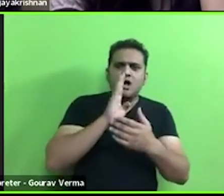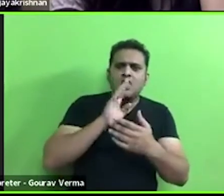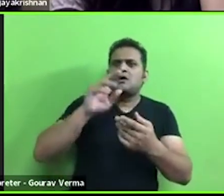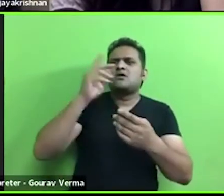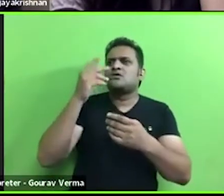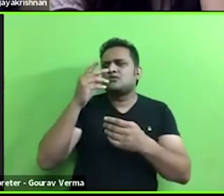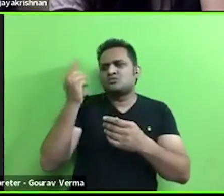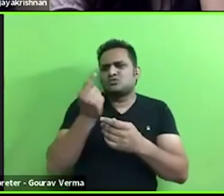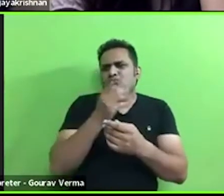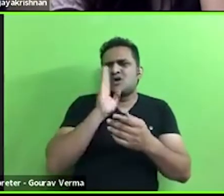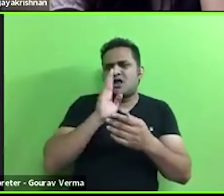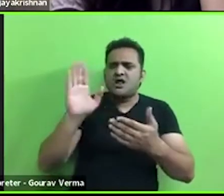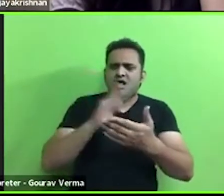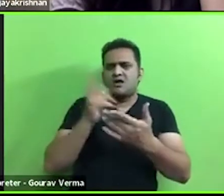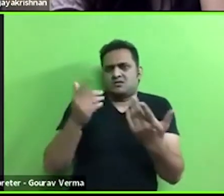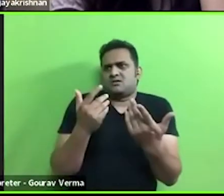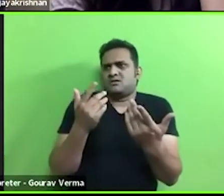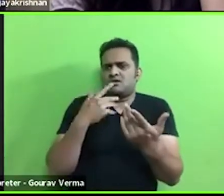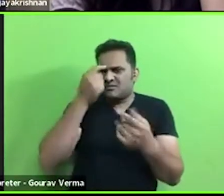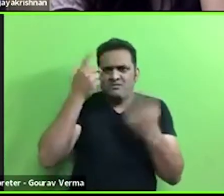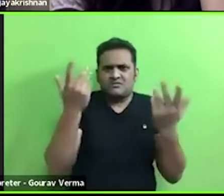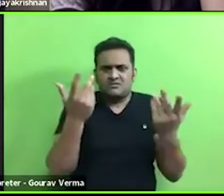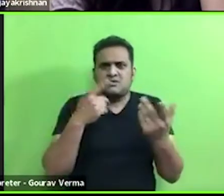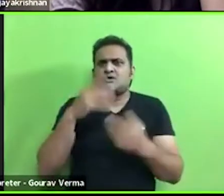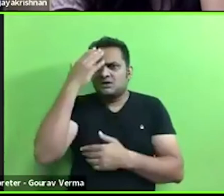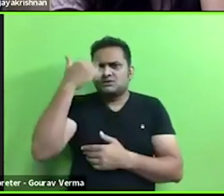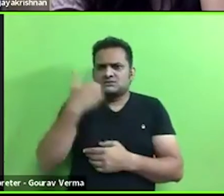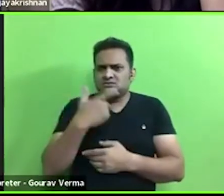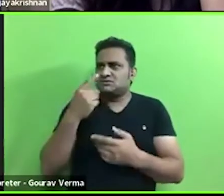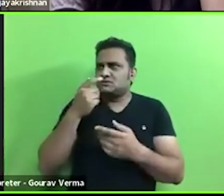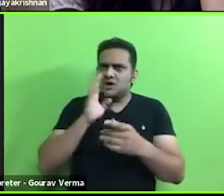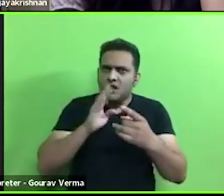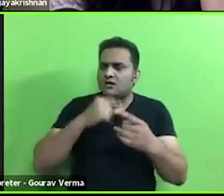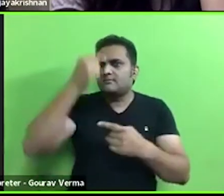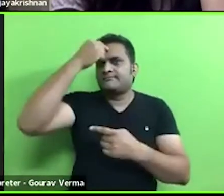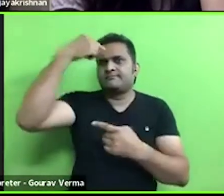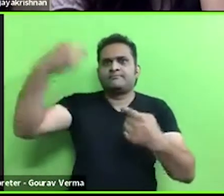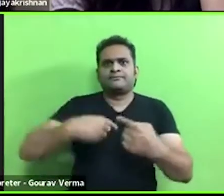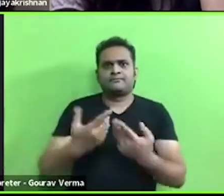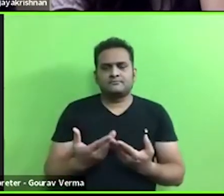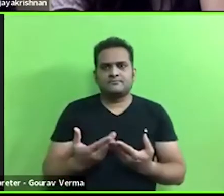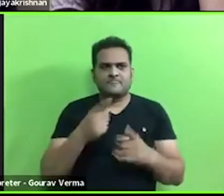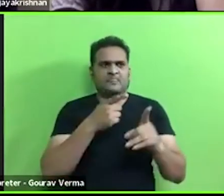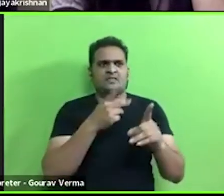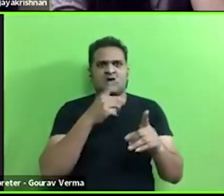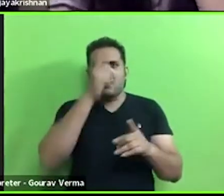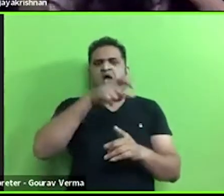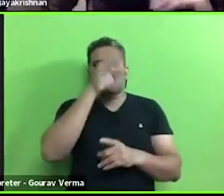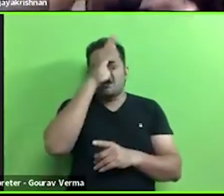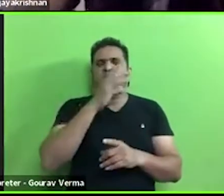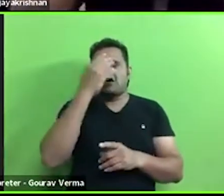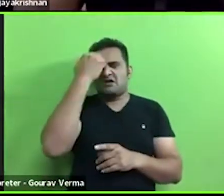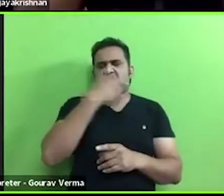am a person who faced it, so I know what I'm talking about. You sing on Jesus, there is a problem, and you're considered to be part of the conversion crowd. I